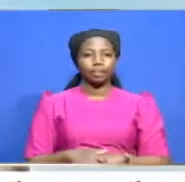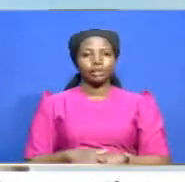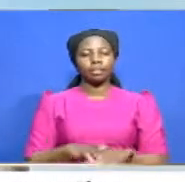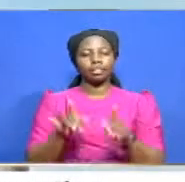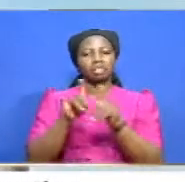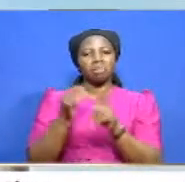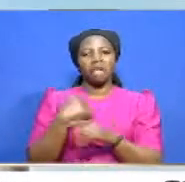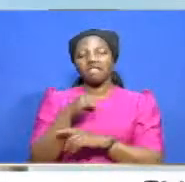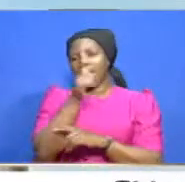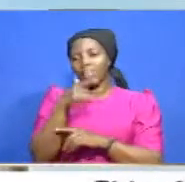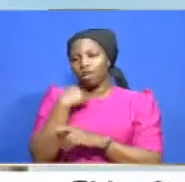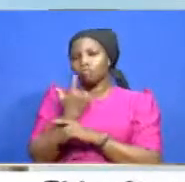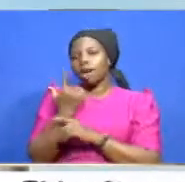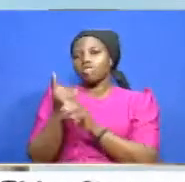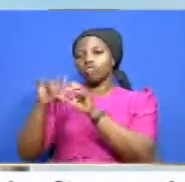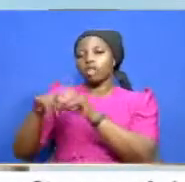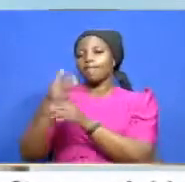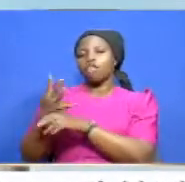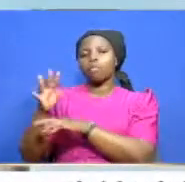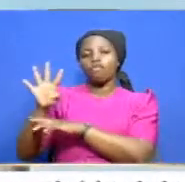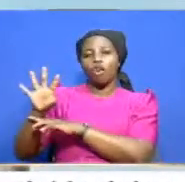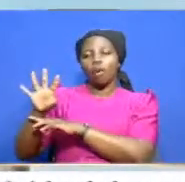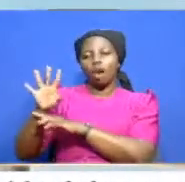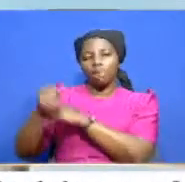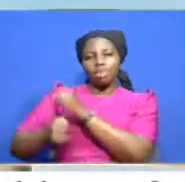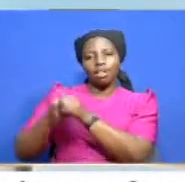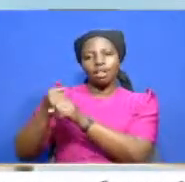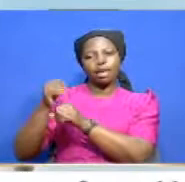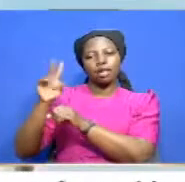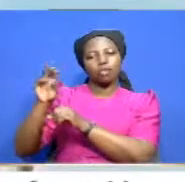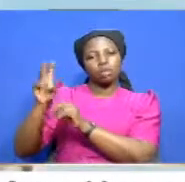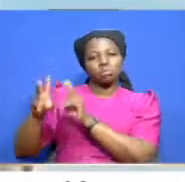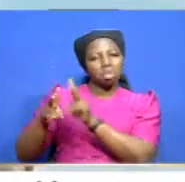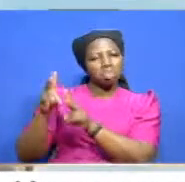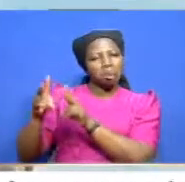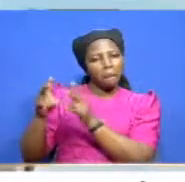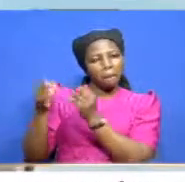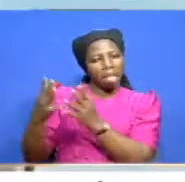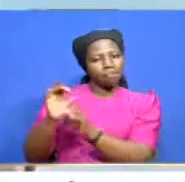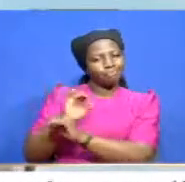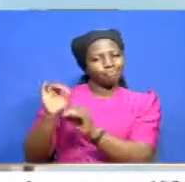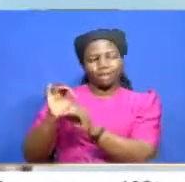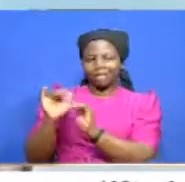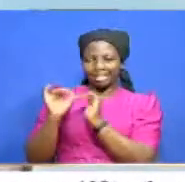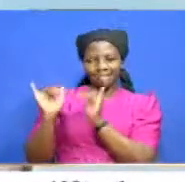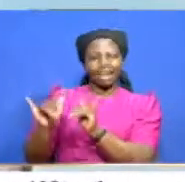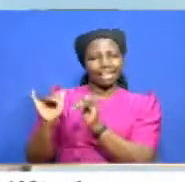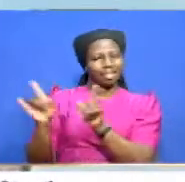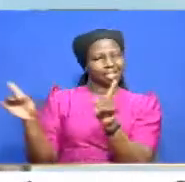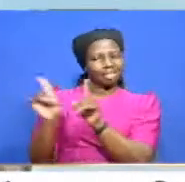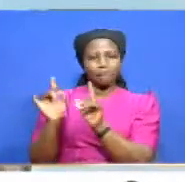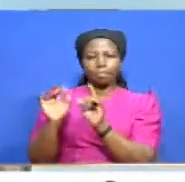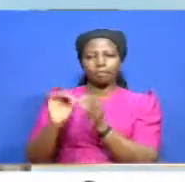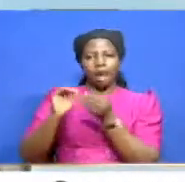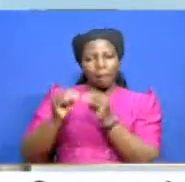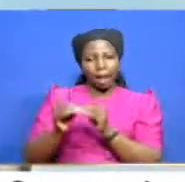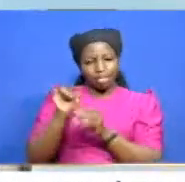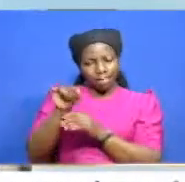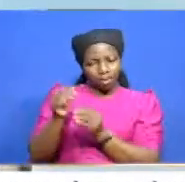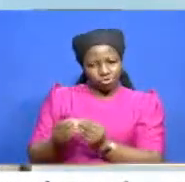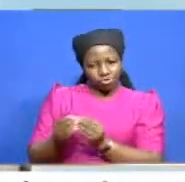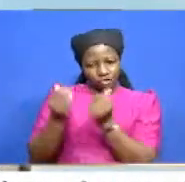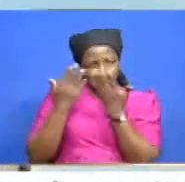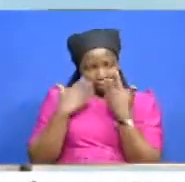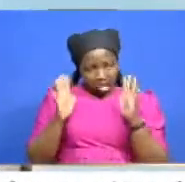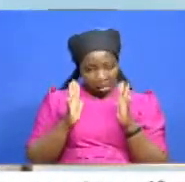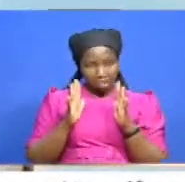going to Form 4 in the year 2022 mm-hmm. to be many. There All will right. be just the same number. So that is what has been keyword. And right.